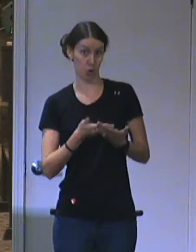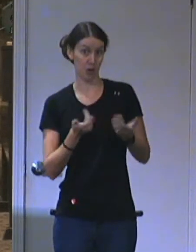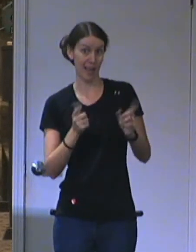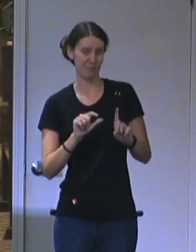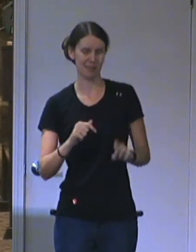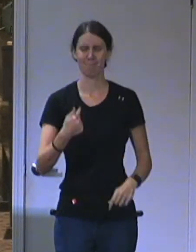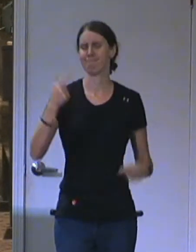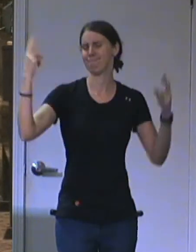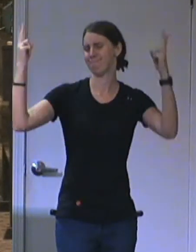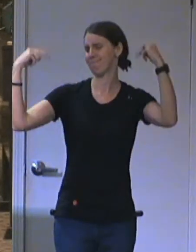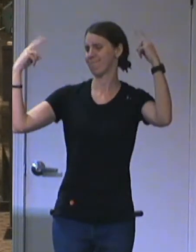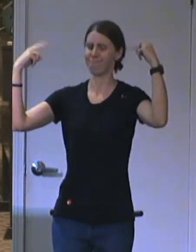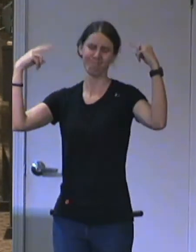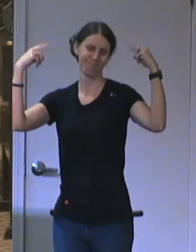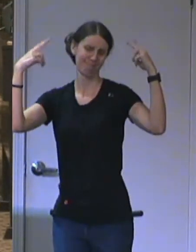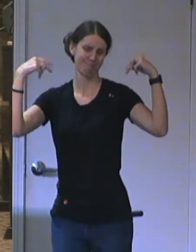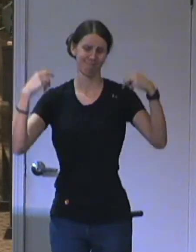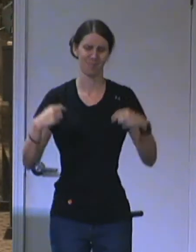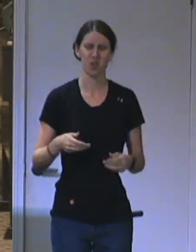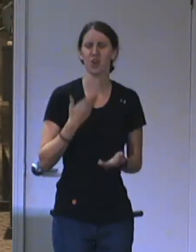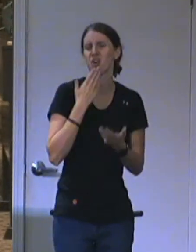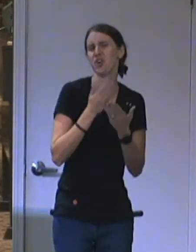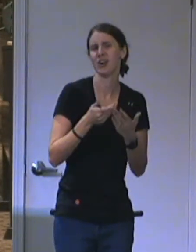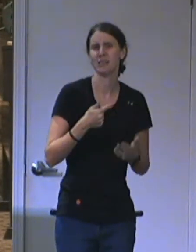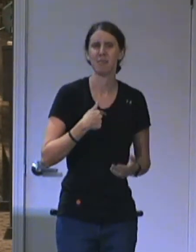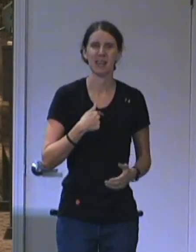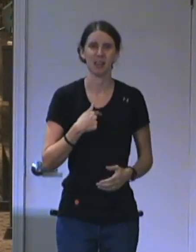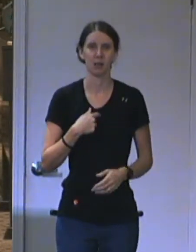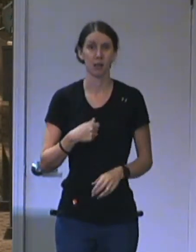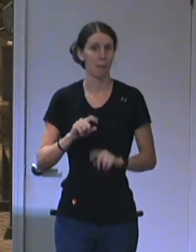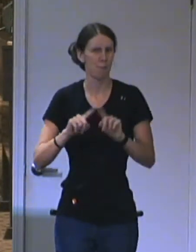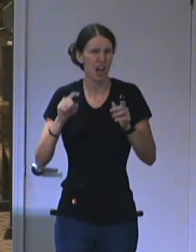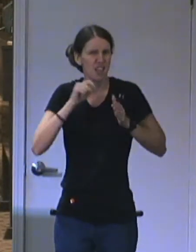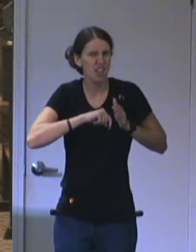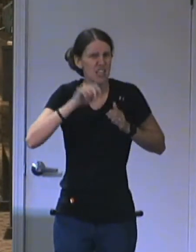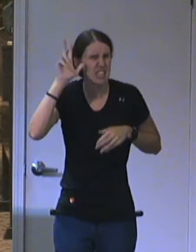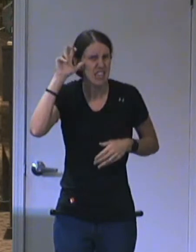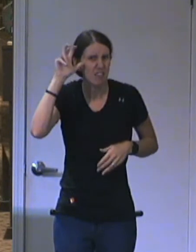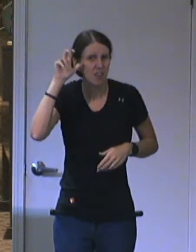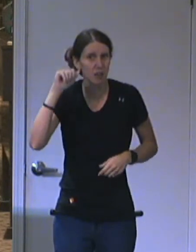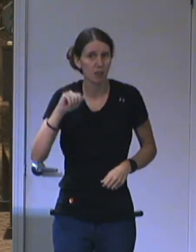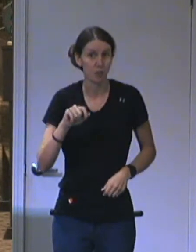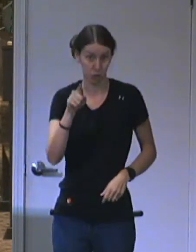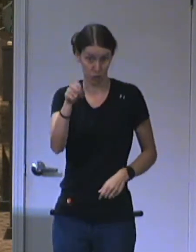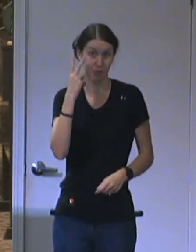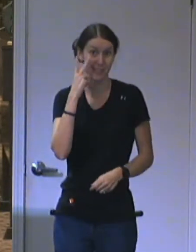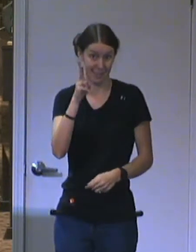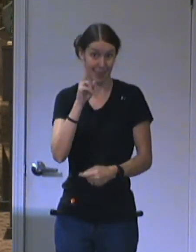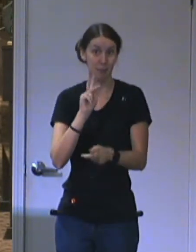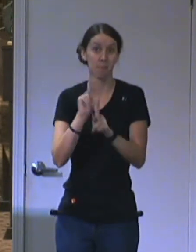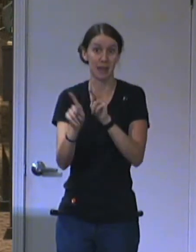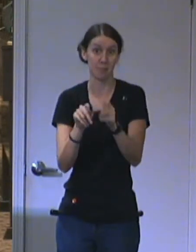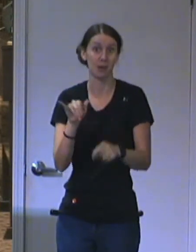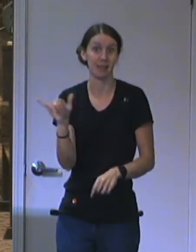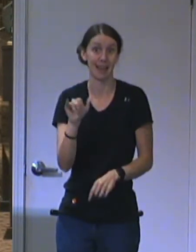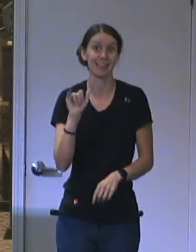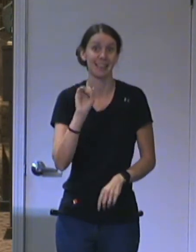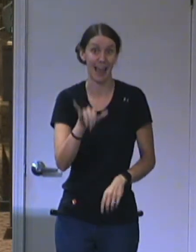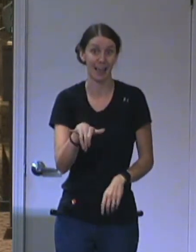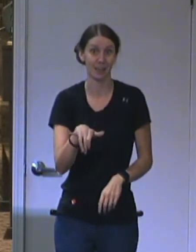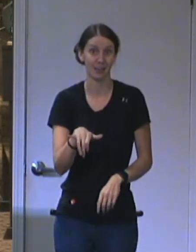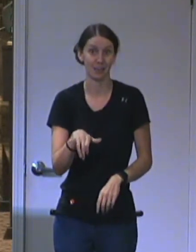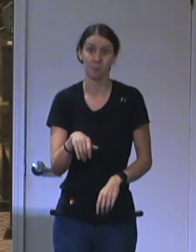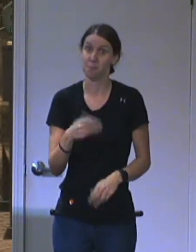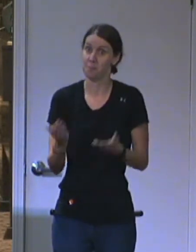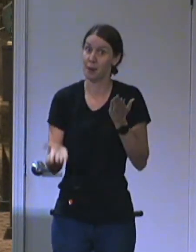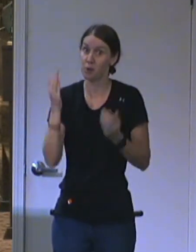this self, evil stuff going on. And you've all been exposed to them. You have some of them in your life right